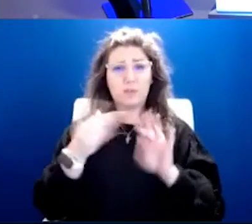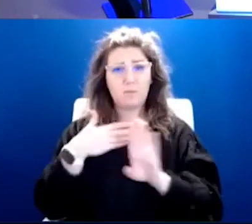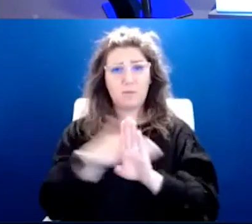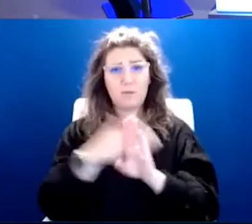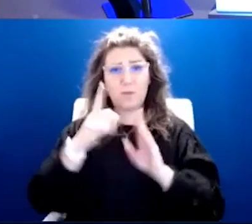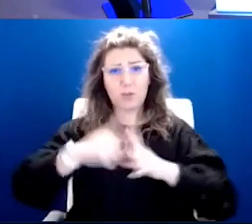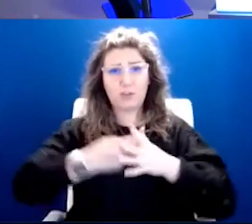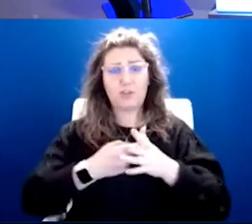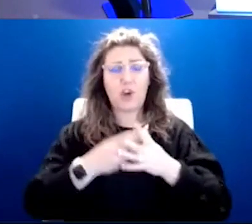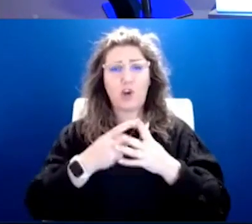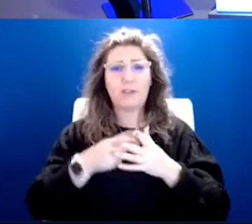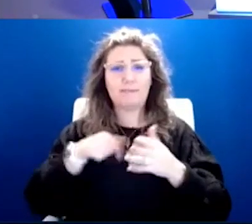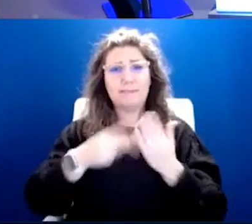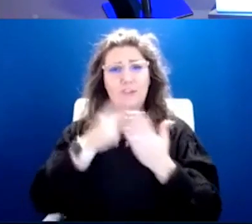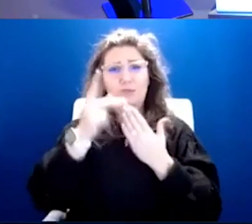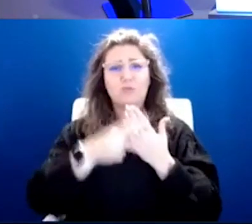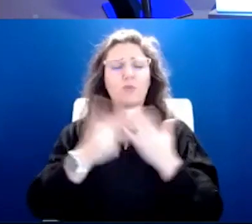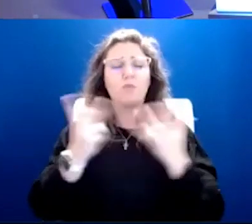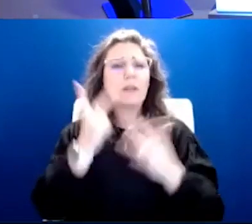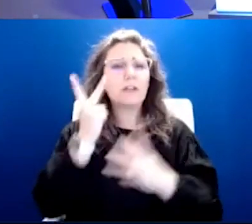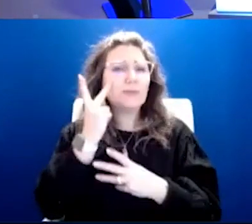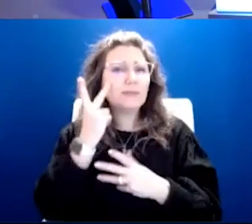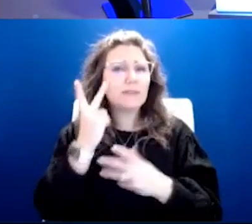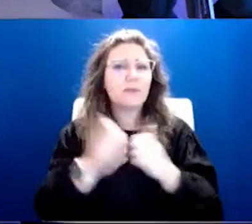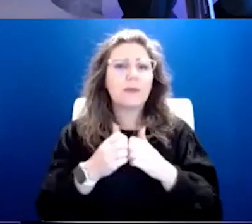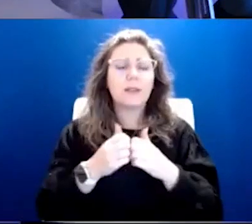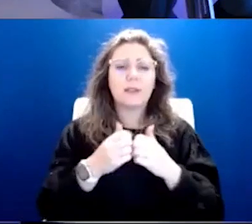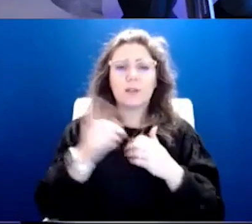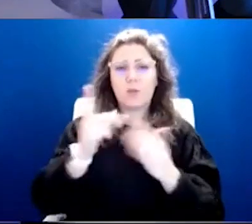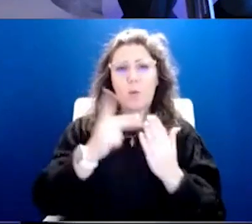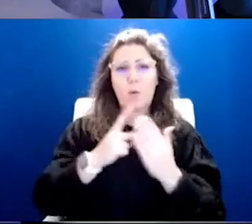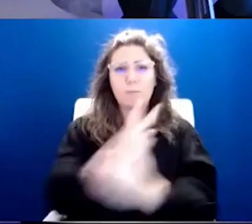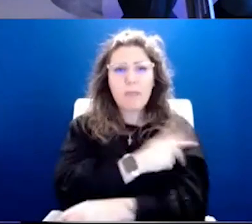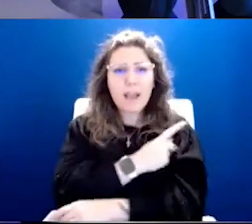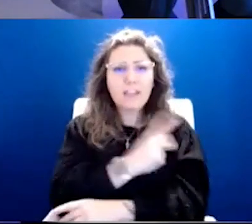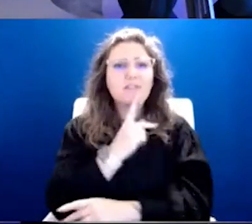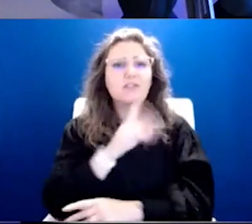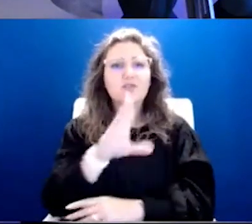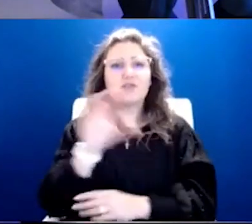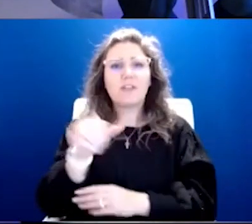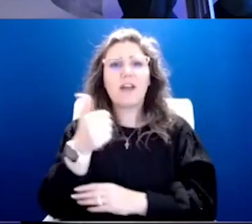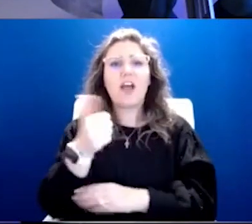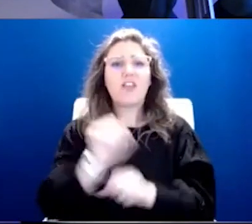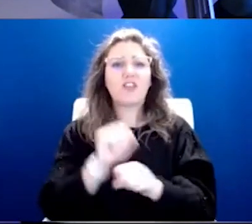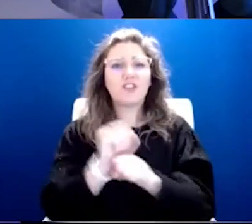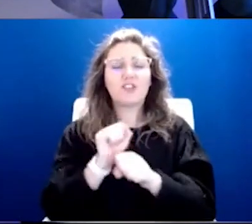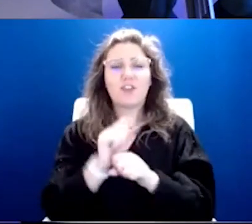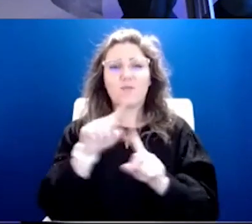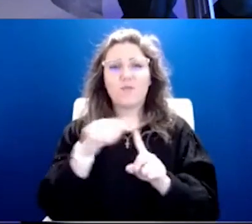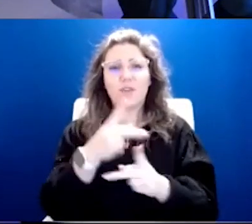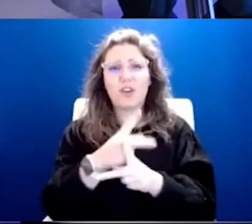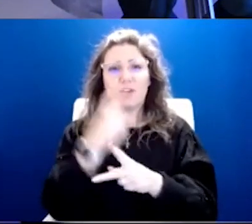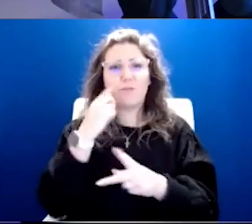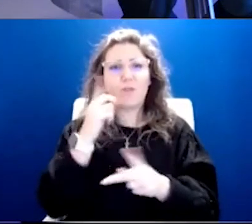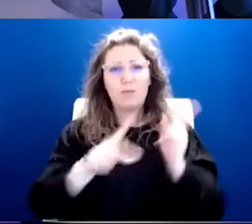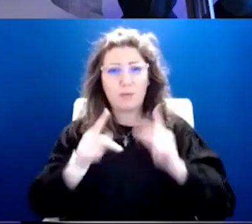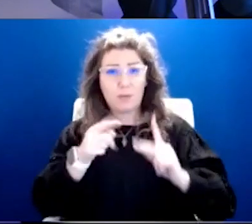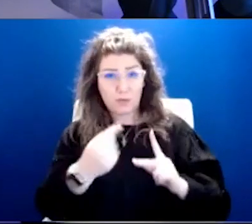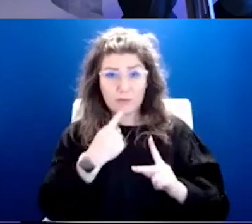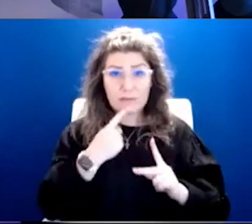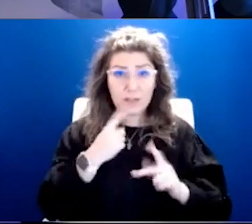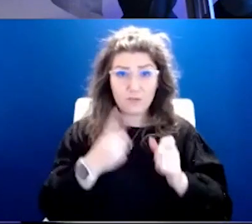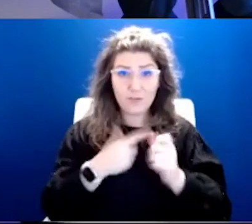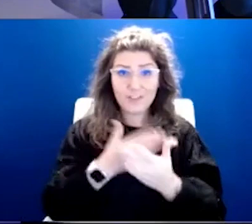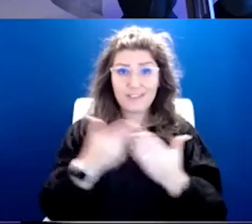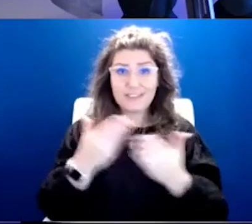know, what are you seeing with your patients, you know, your other job, would you care for folks? And you said, the first thing you said mental